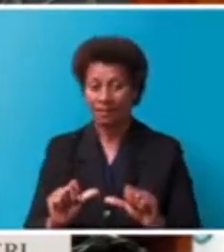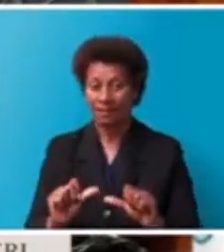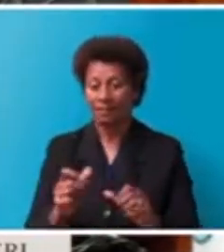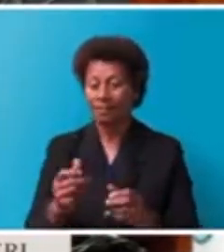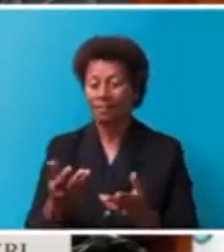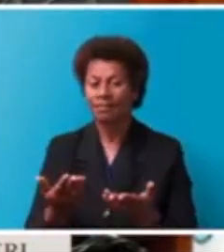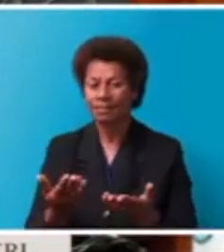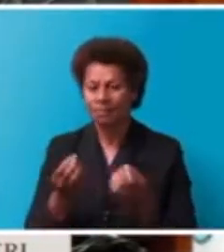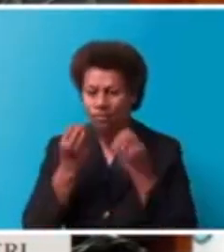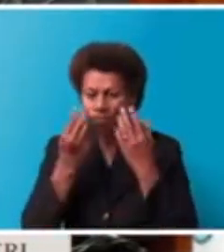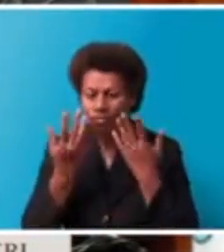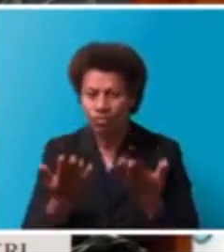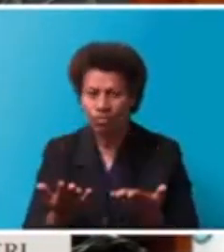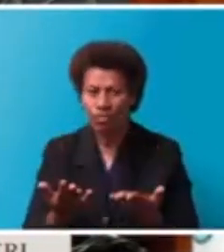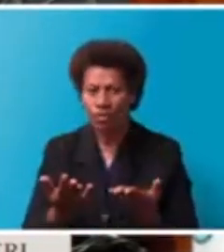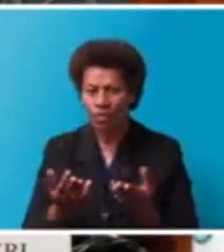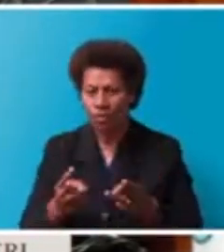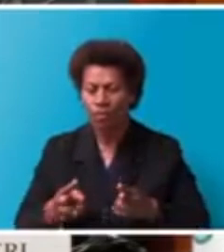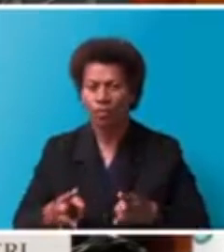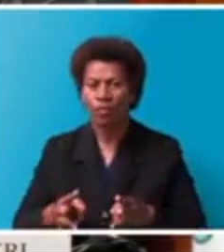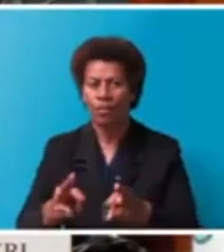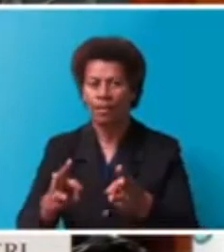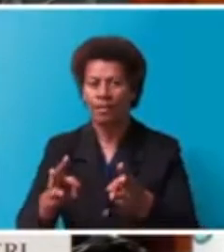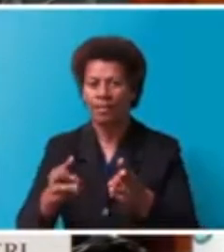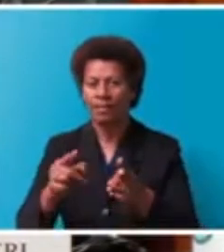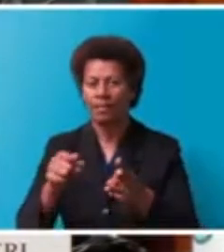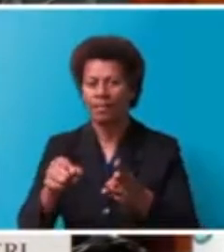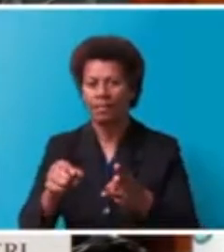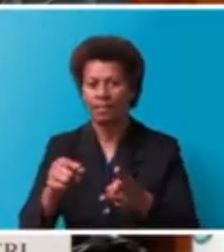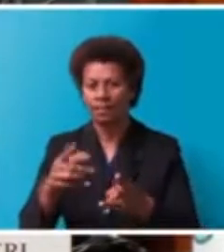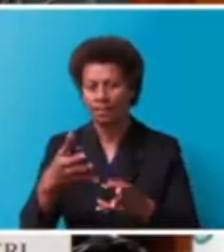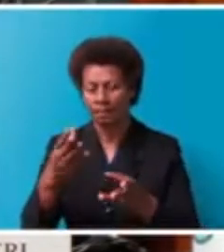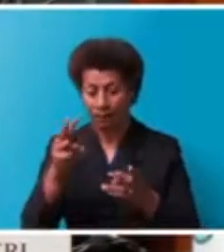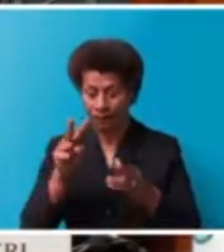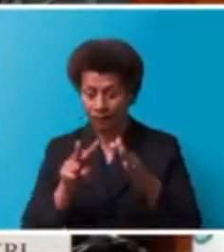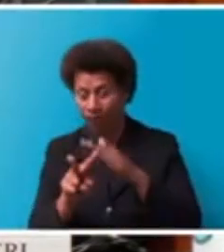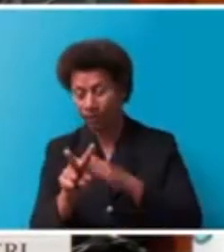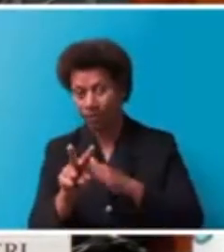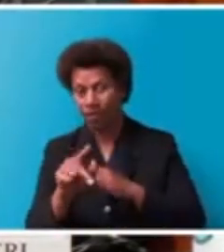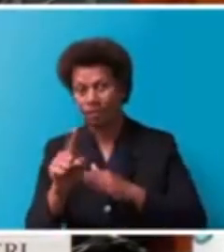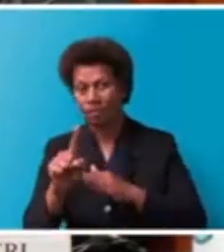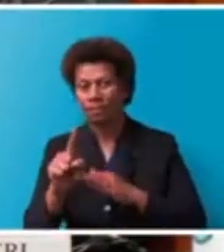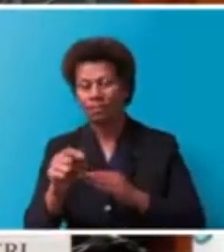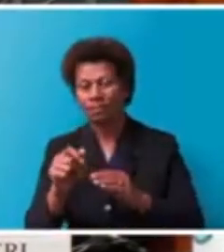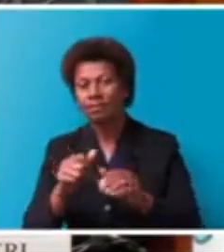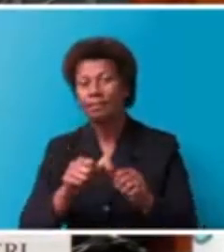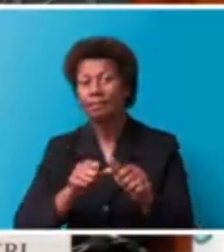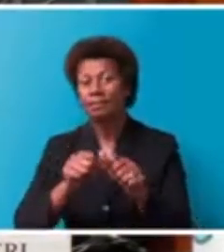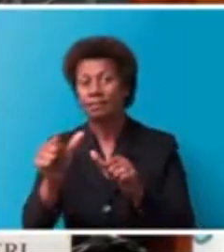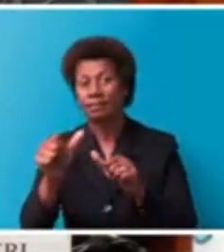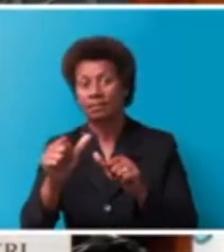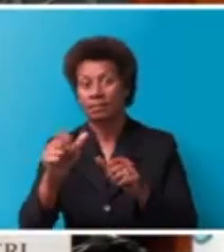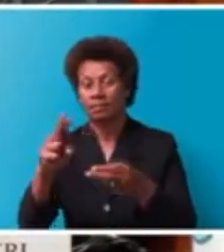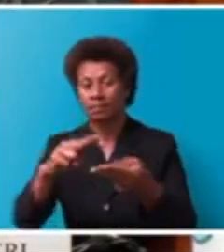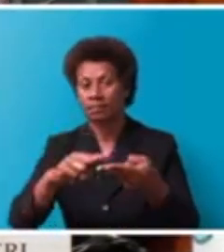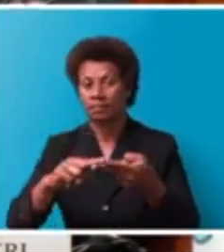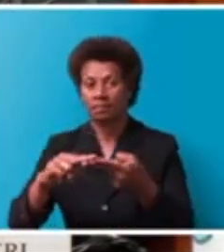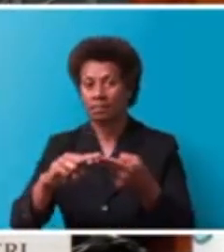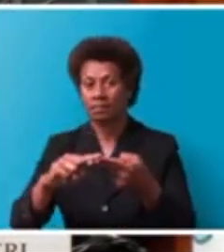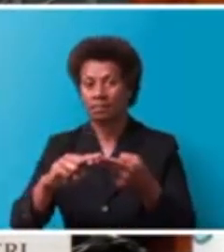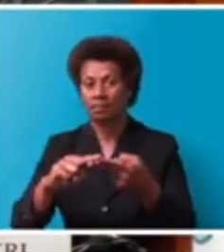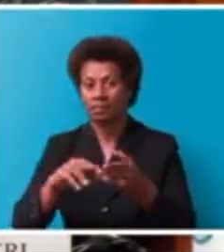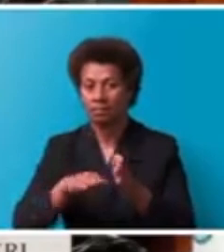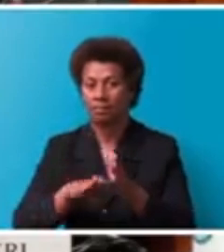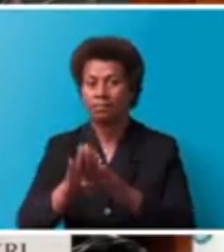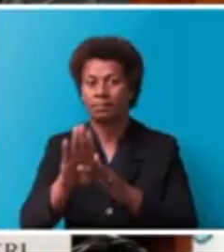roadmap within this Parliament, a collective vision centred on progress, prosperity, and unity. His articulation